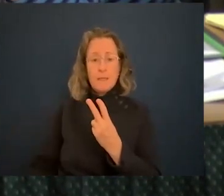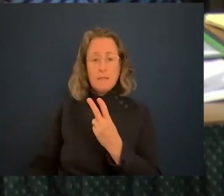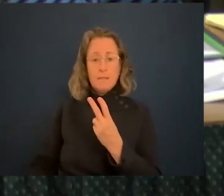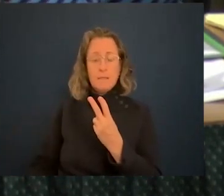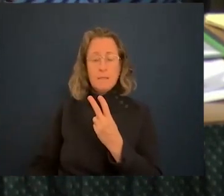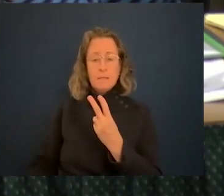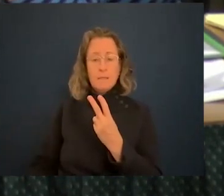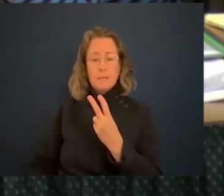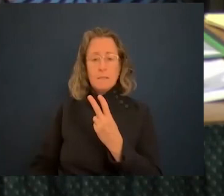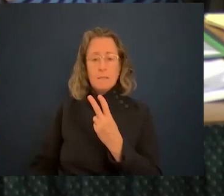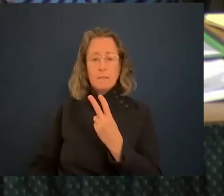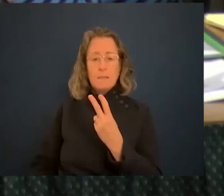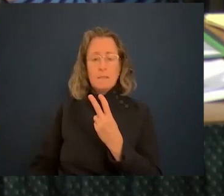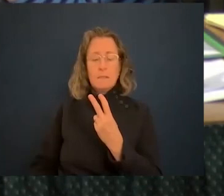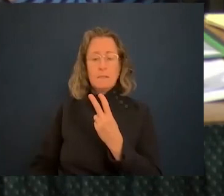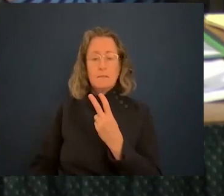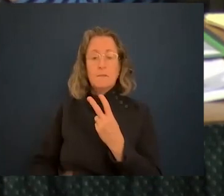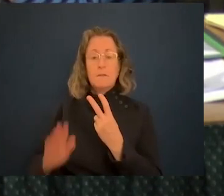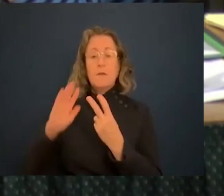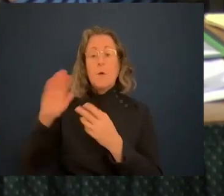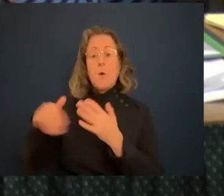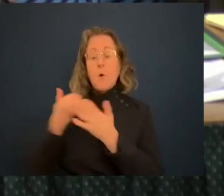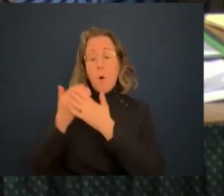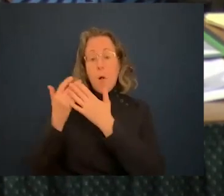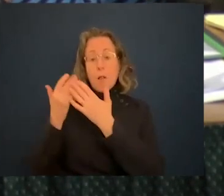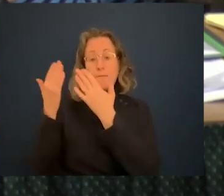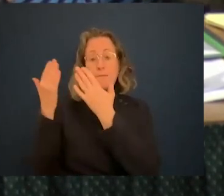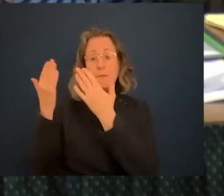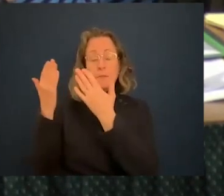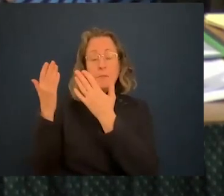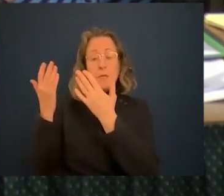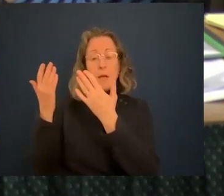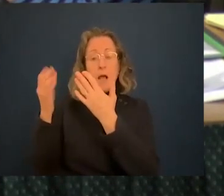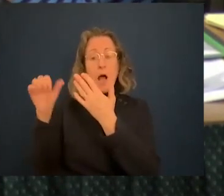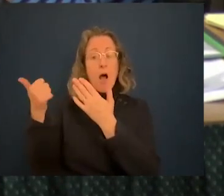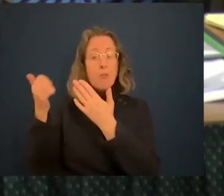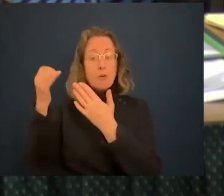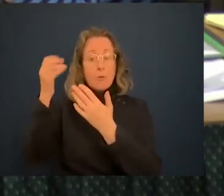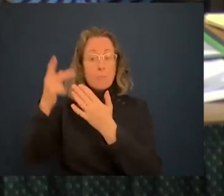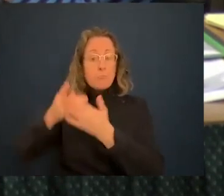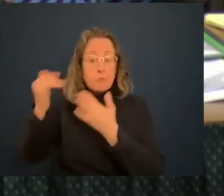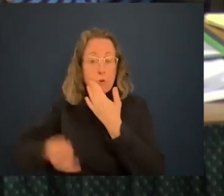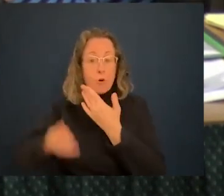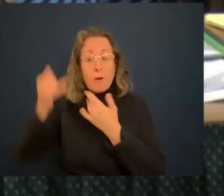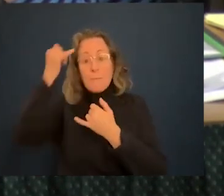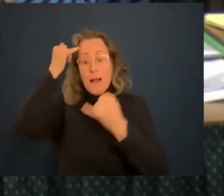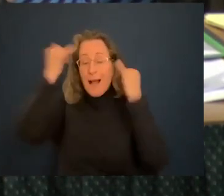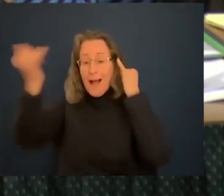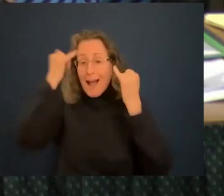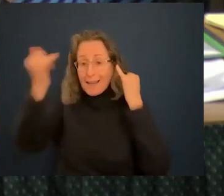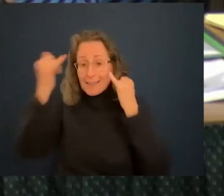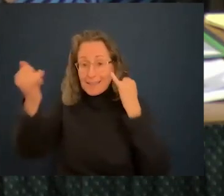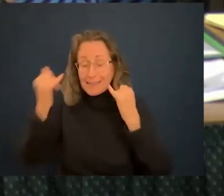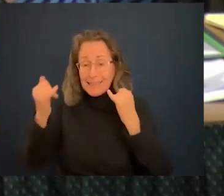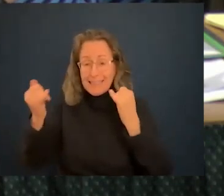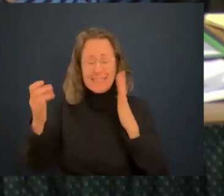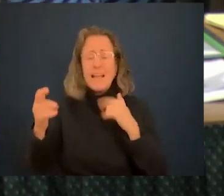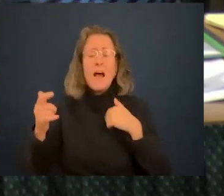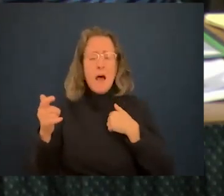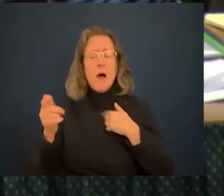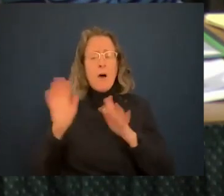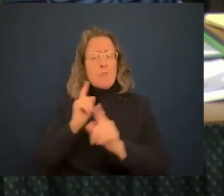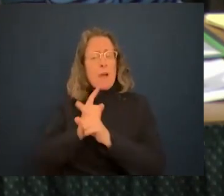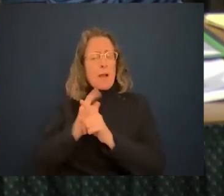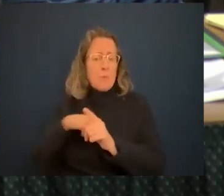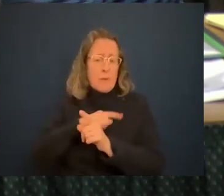the recommendations that are out there in the public that is something that we may or may not have expertise